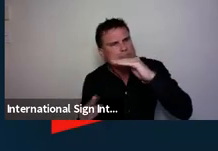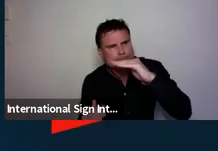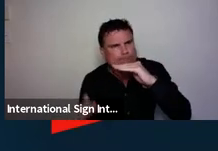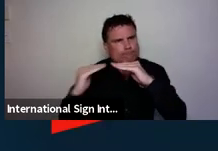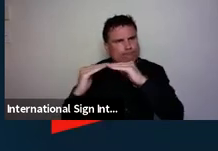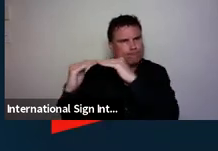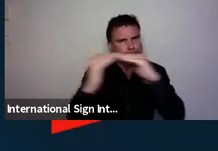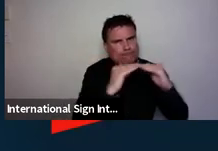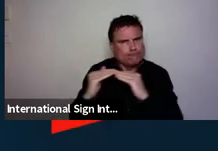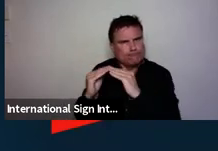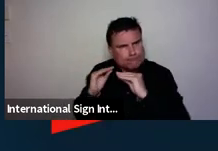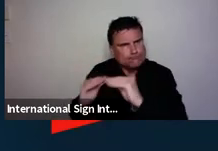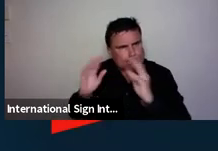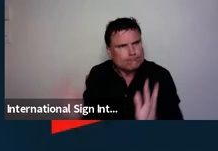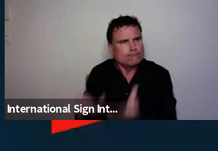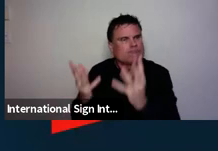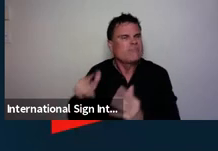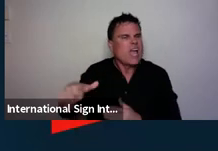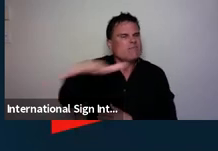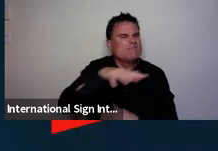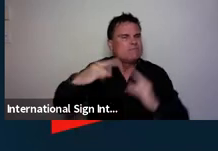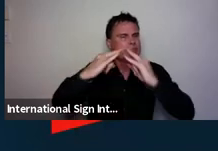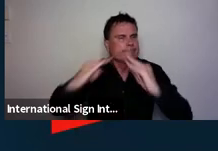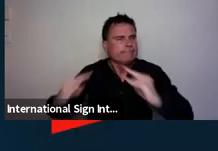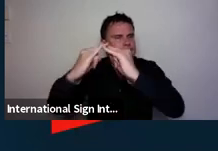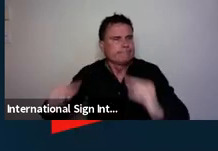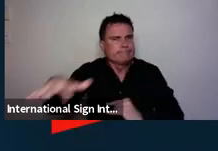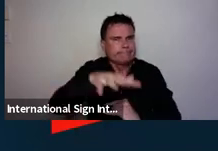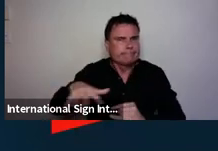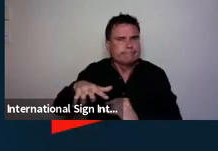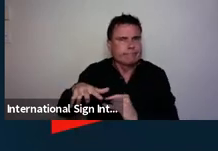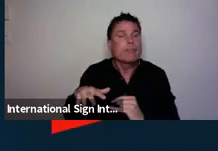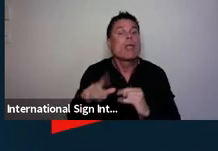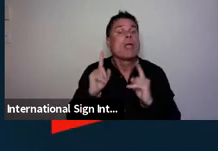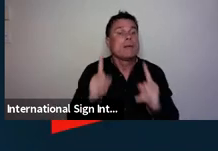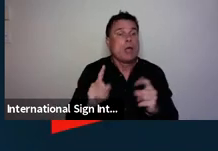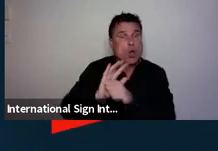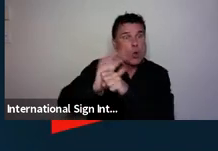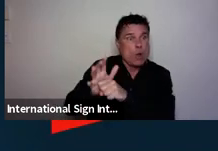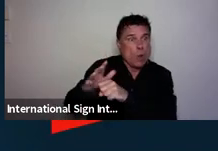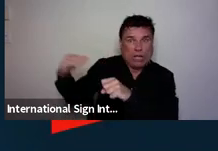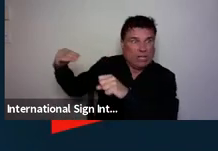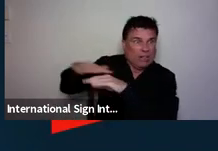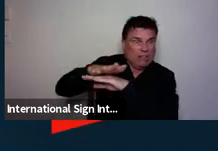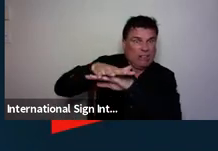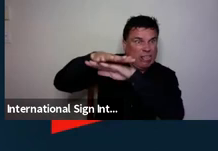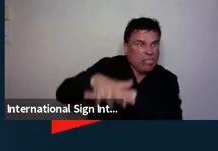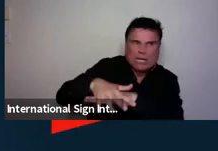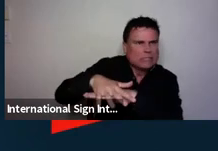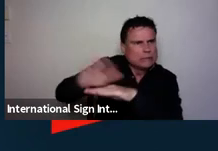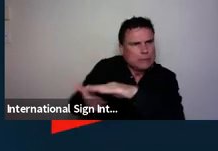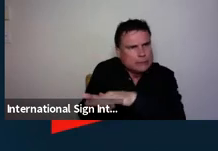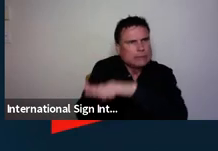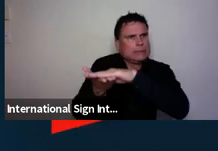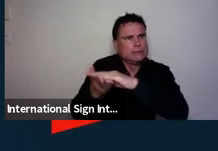during pre-COVID, but it became even more important during COVID-19. In Guatemala, for example, inspired by the